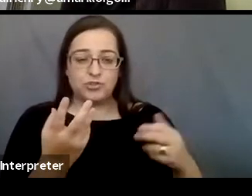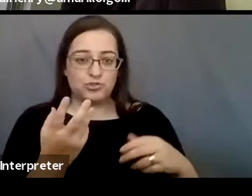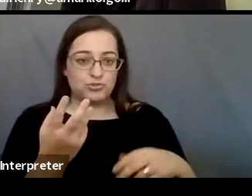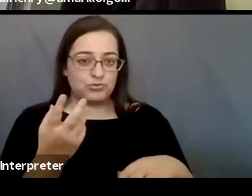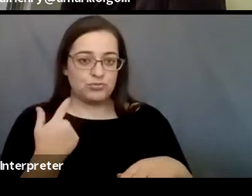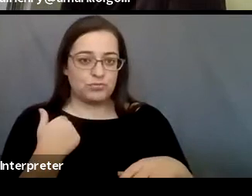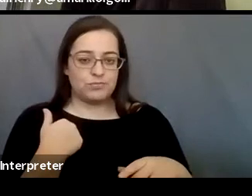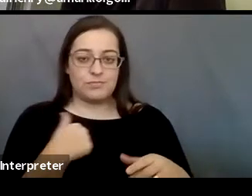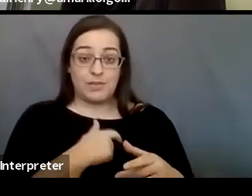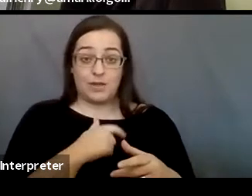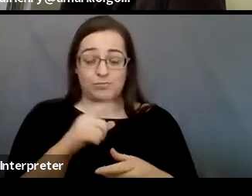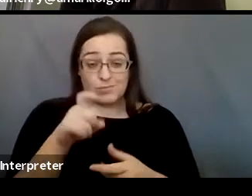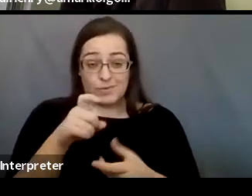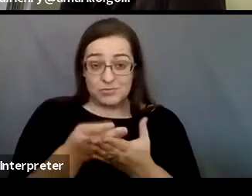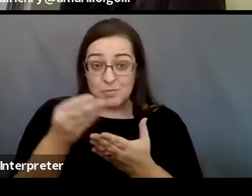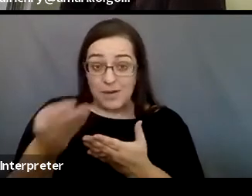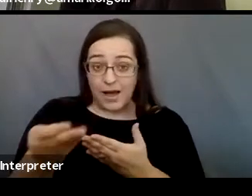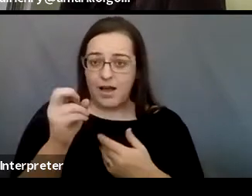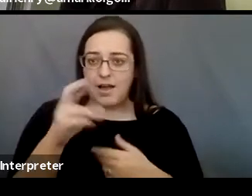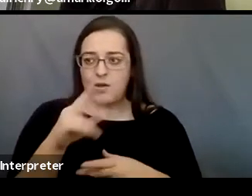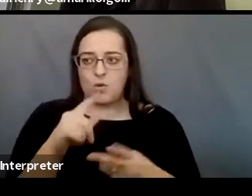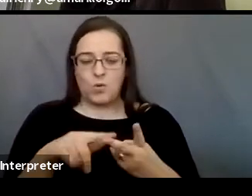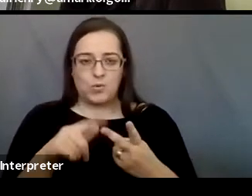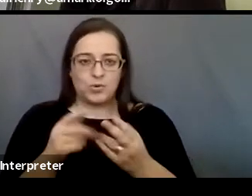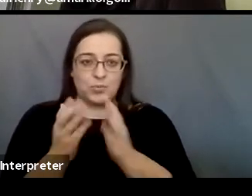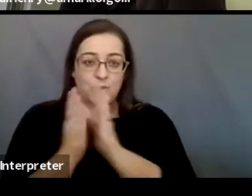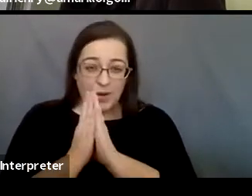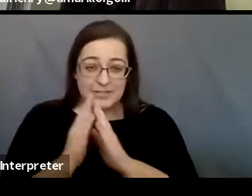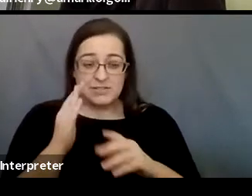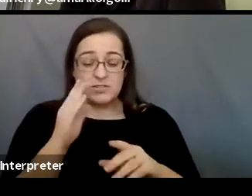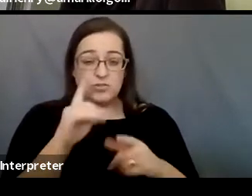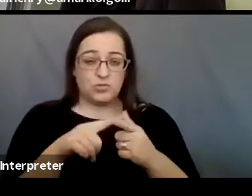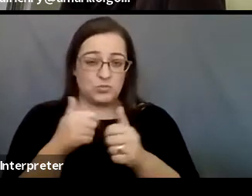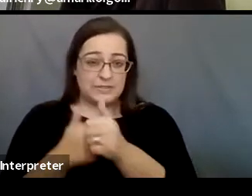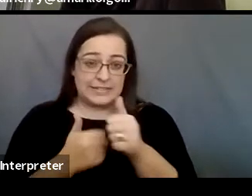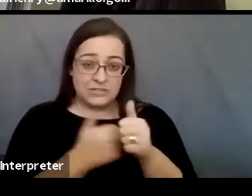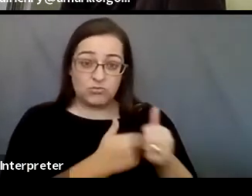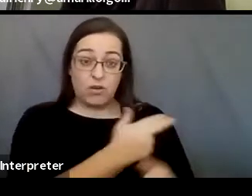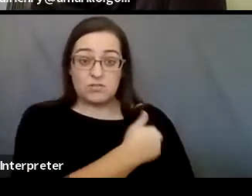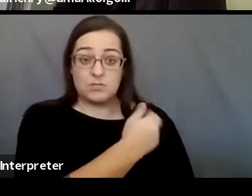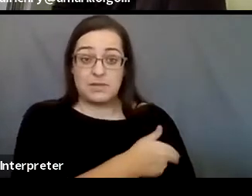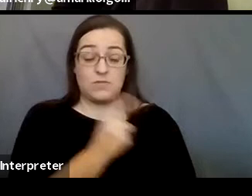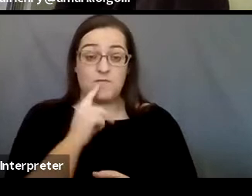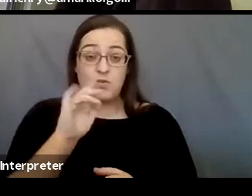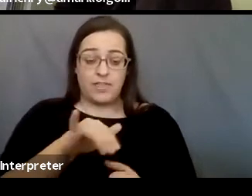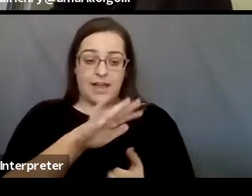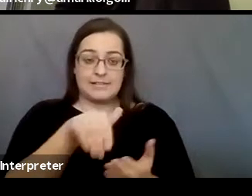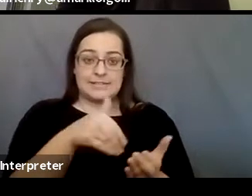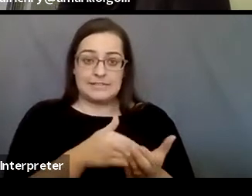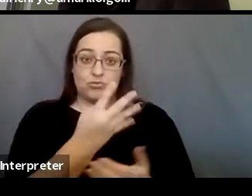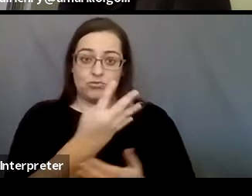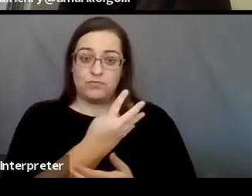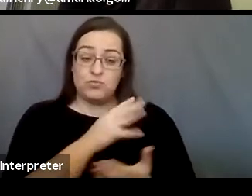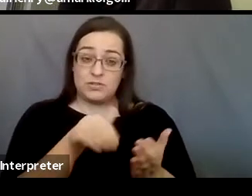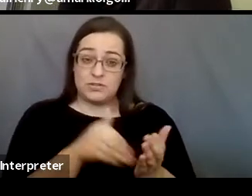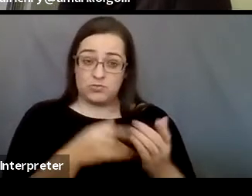either purchased or given to the hospitals for that center to be successful?